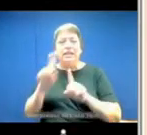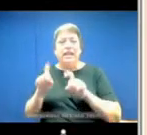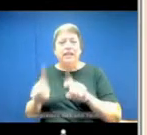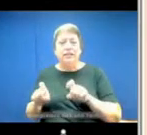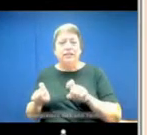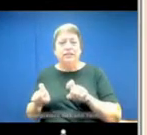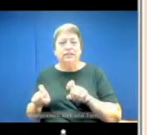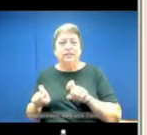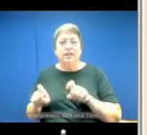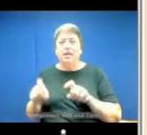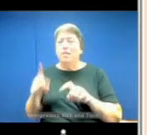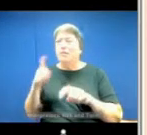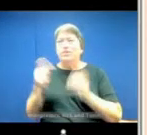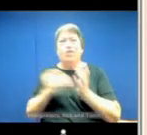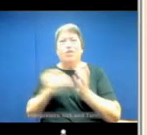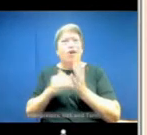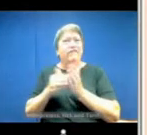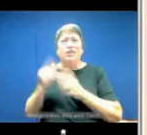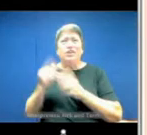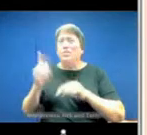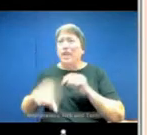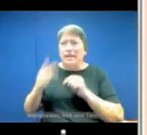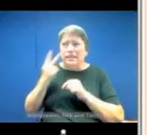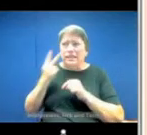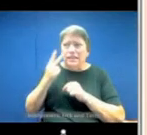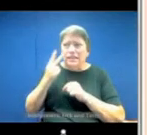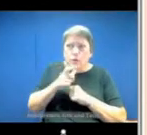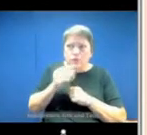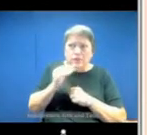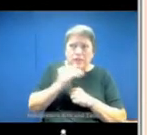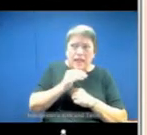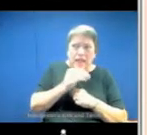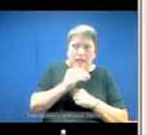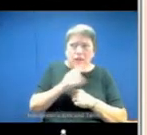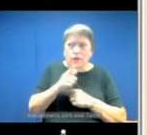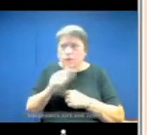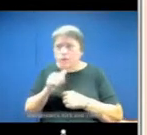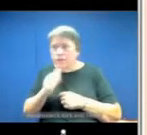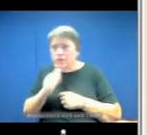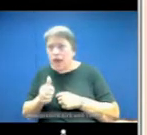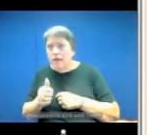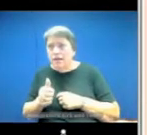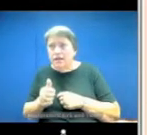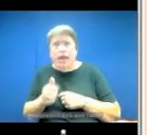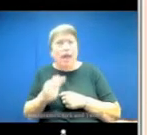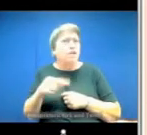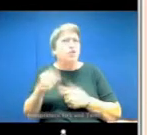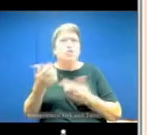you. And really the last place you want to hear about it is a deposition